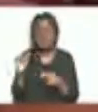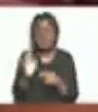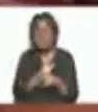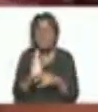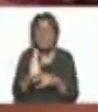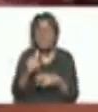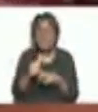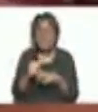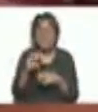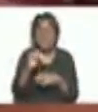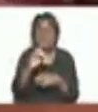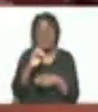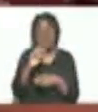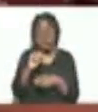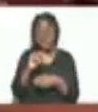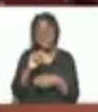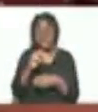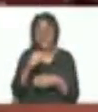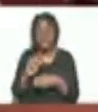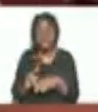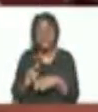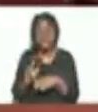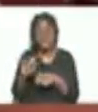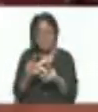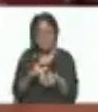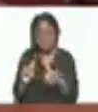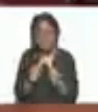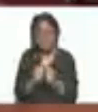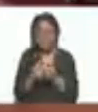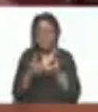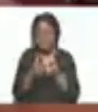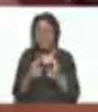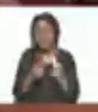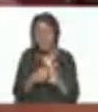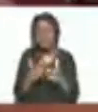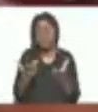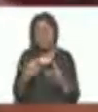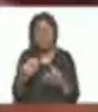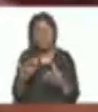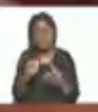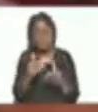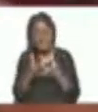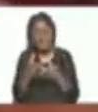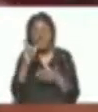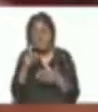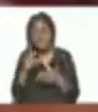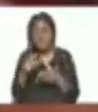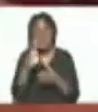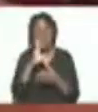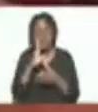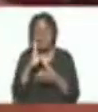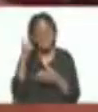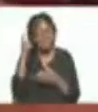with regattas and recreational sailing and sailing lessons and all of that. That has to be factored in. And so we are intending